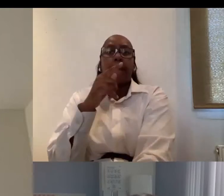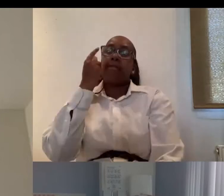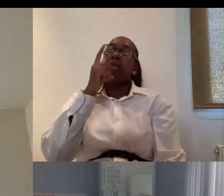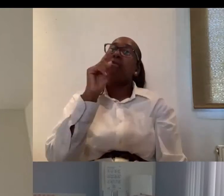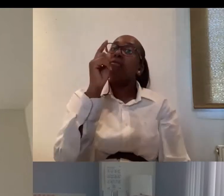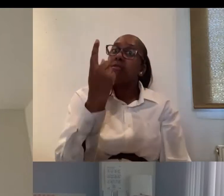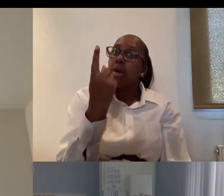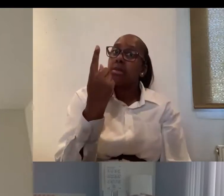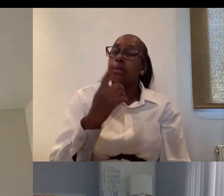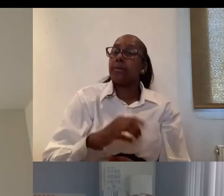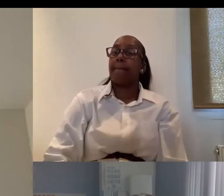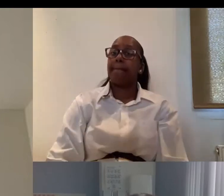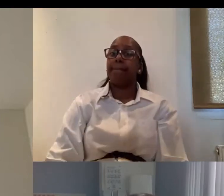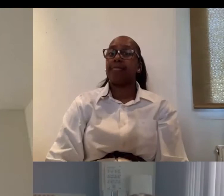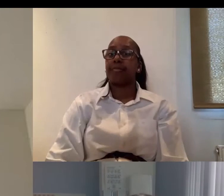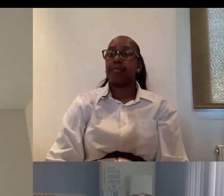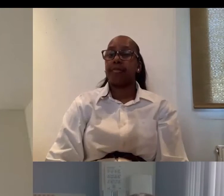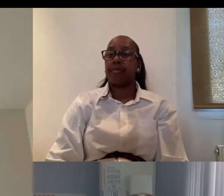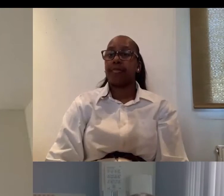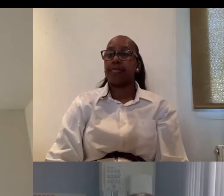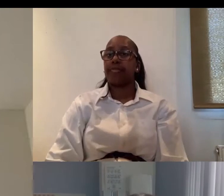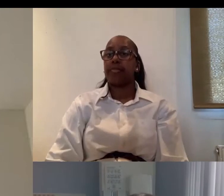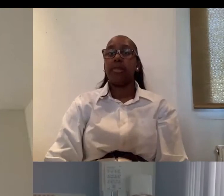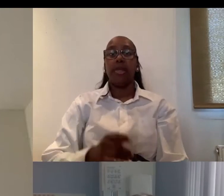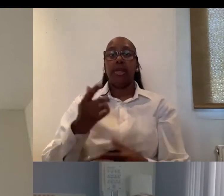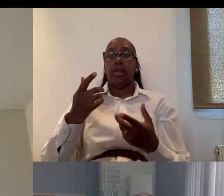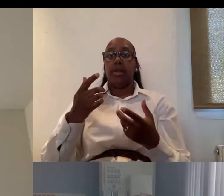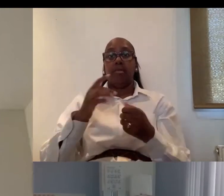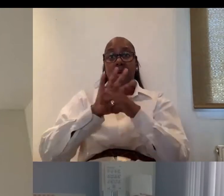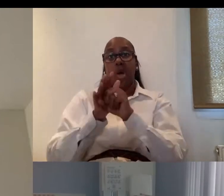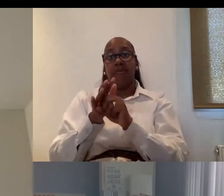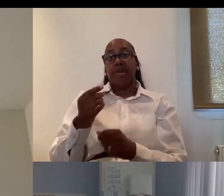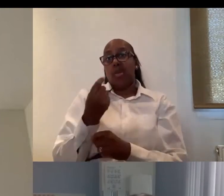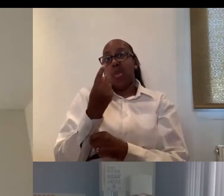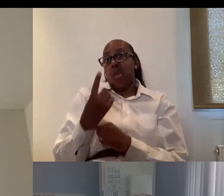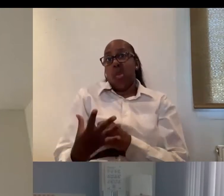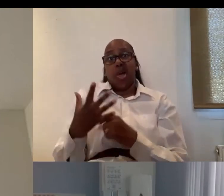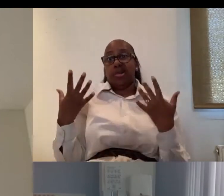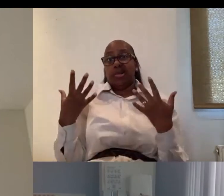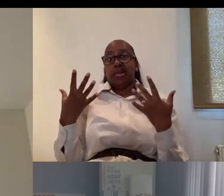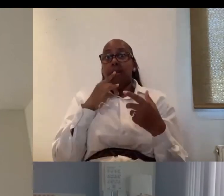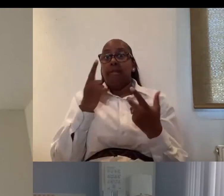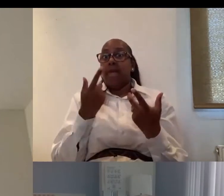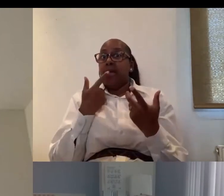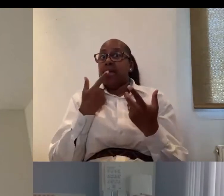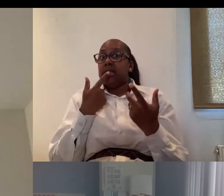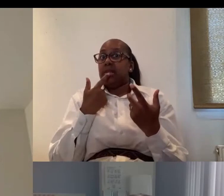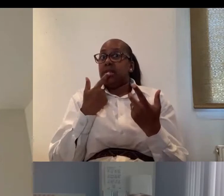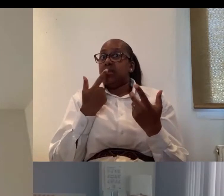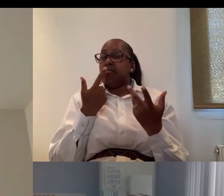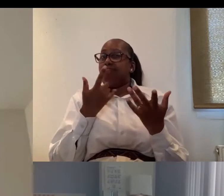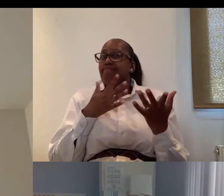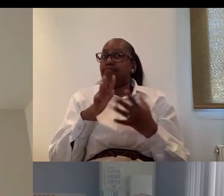first thing to say is that even if you've had COVID once, there are numerous reports that say